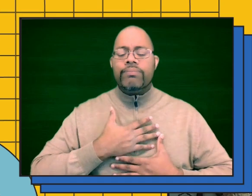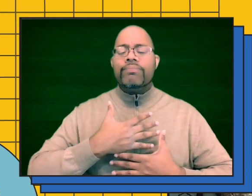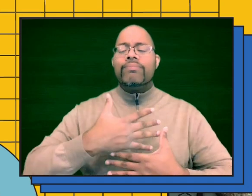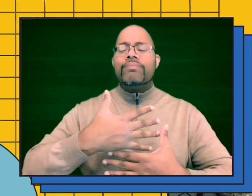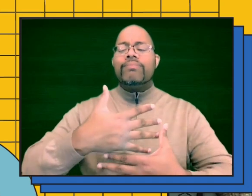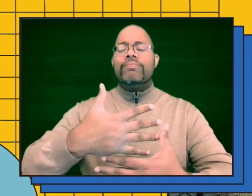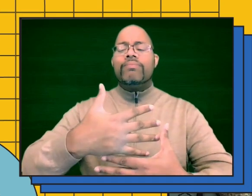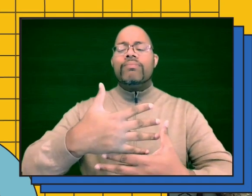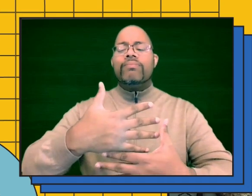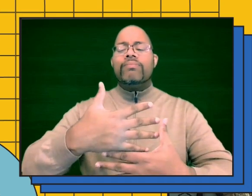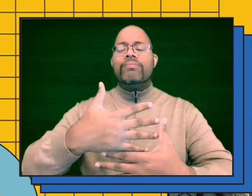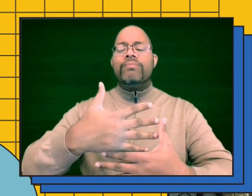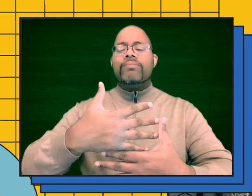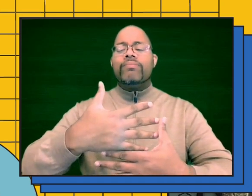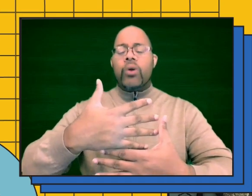Inhaling